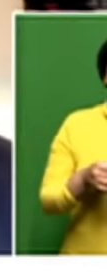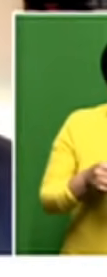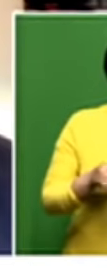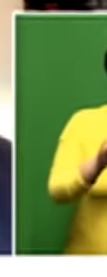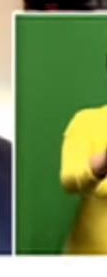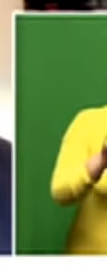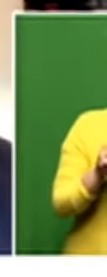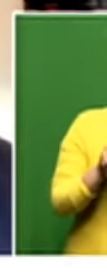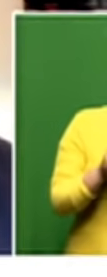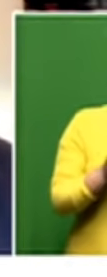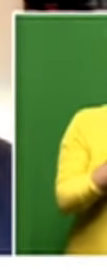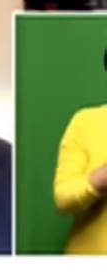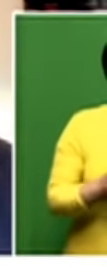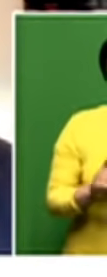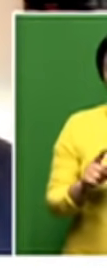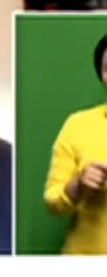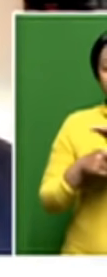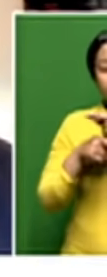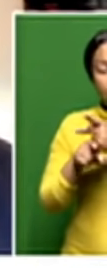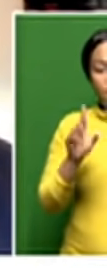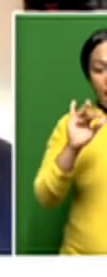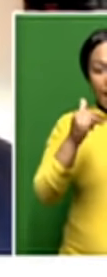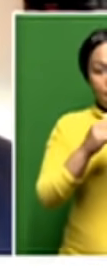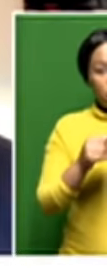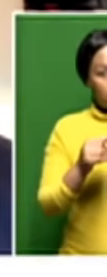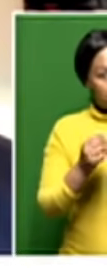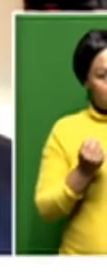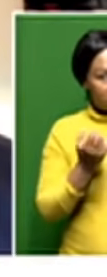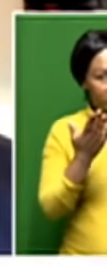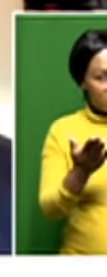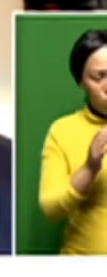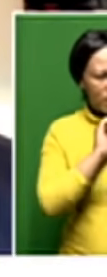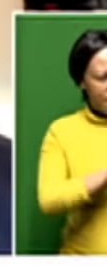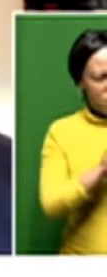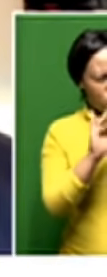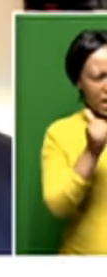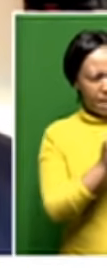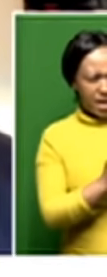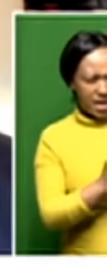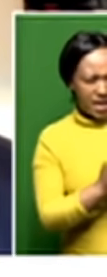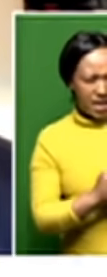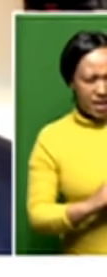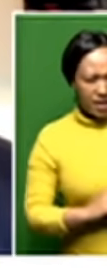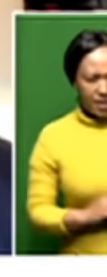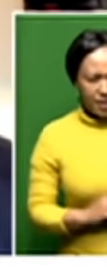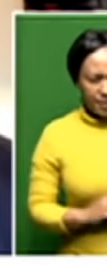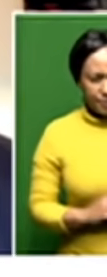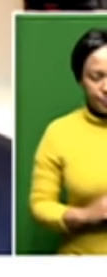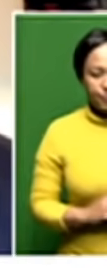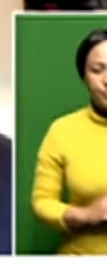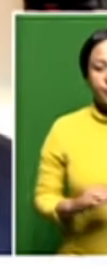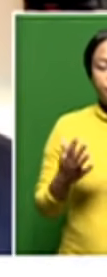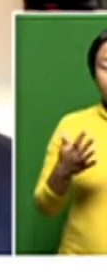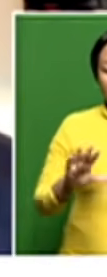may ask, what has happened to the manufacturer? Are you still using their services? Has that been put on hold? What's happened now? As I said,